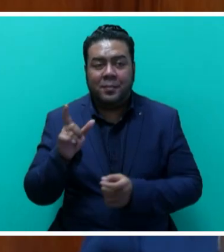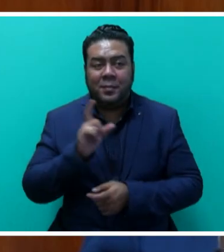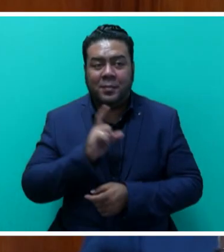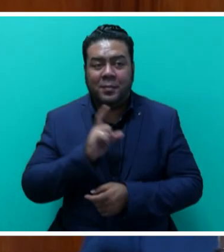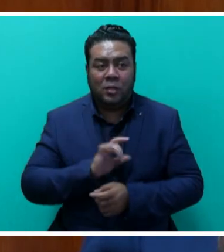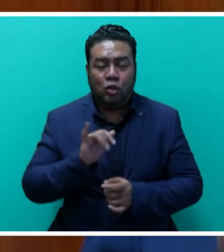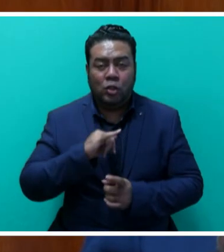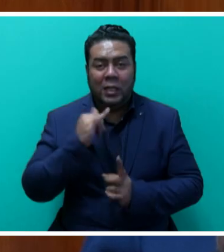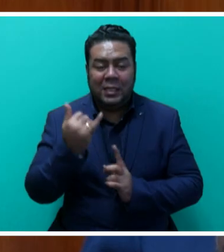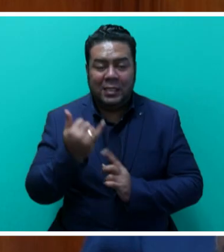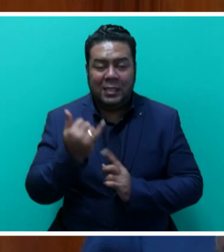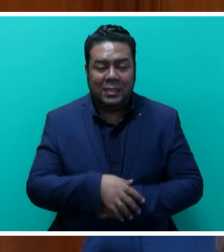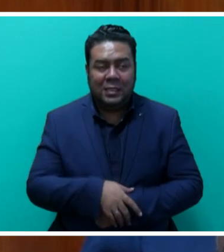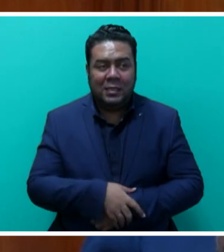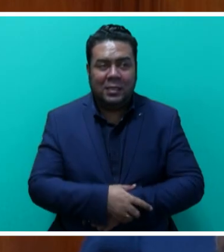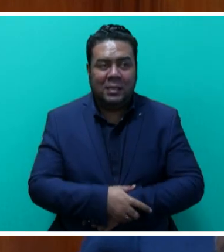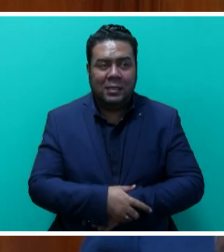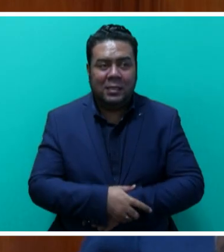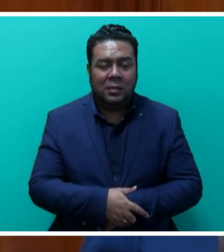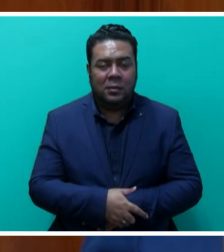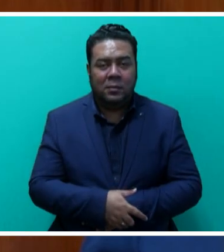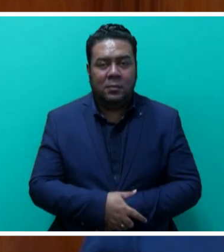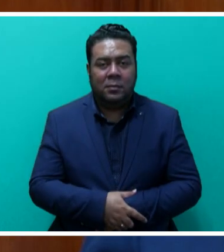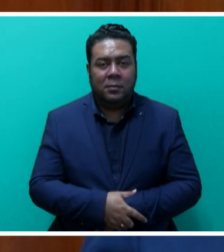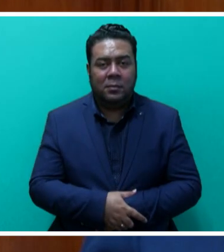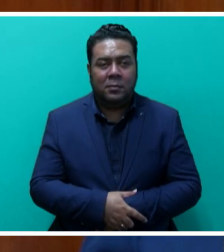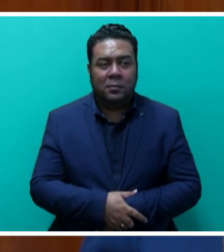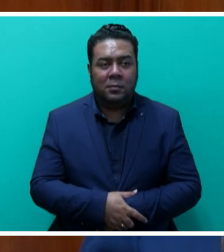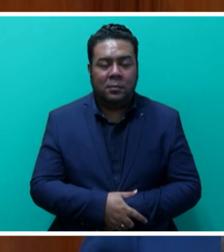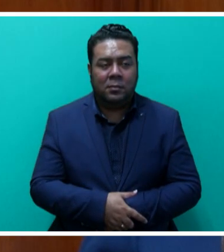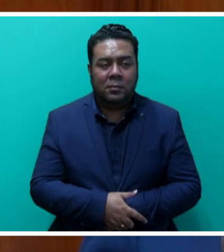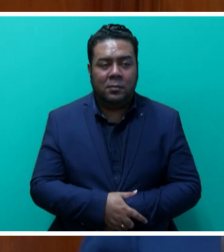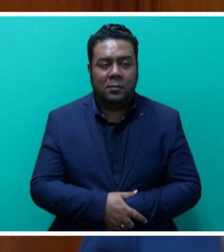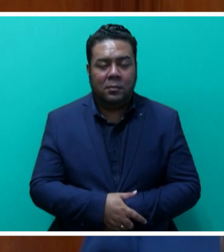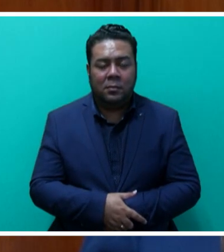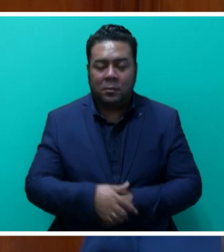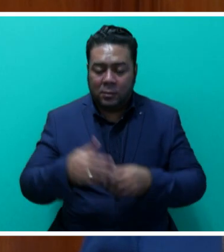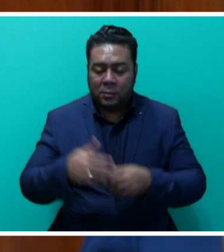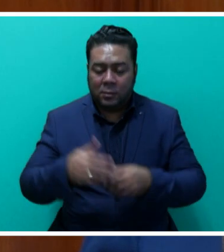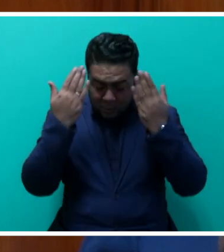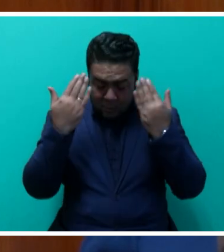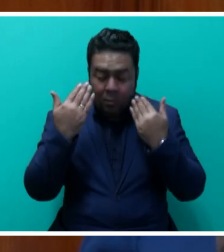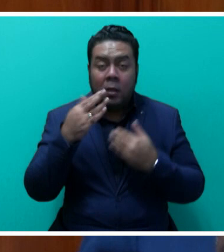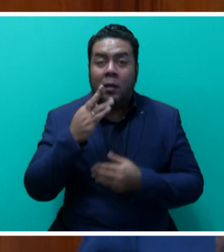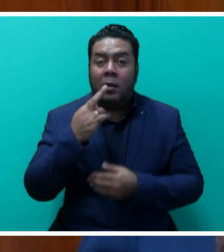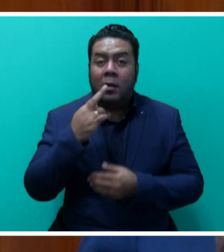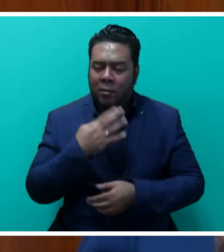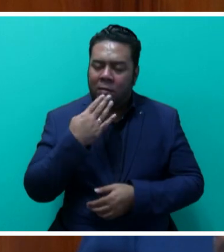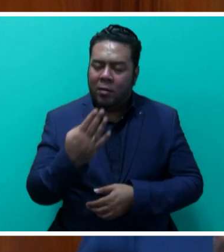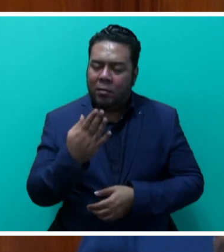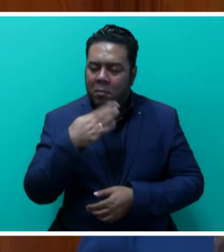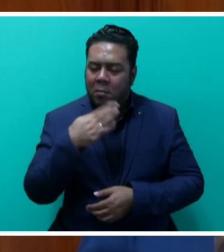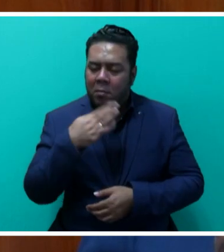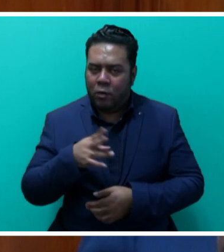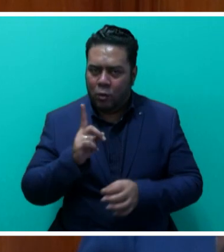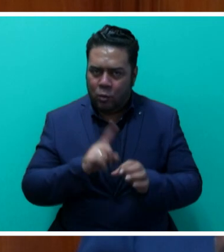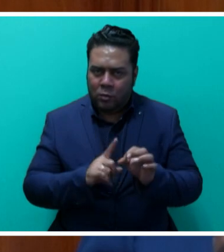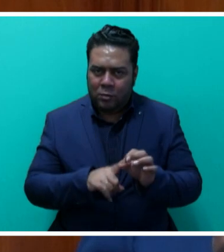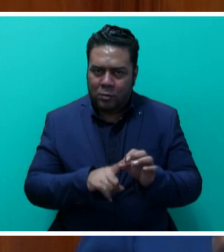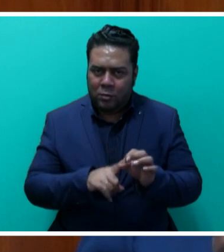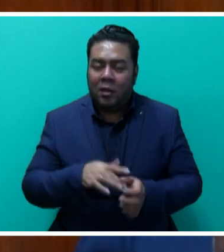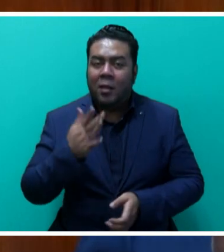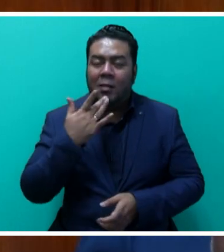is usual practice during the month of October. Honourable Speaker, I thank the member for the question regarding the types